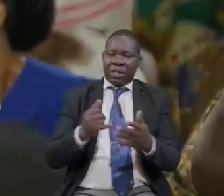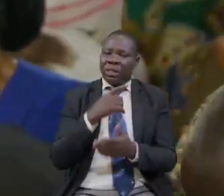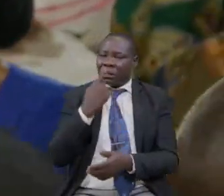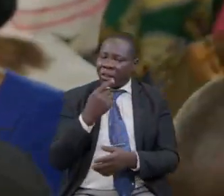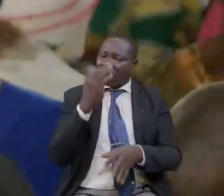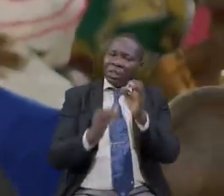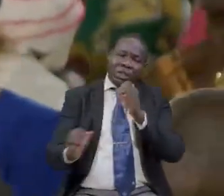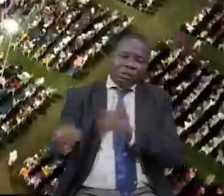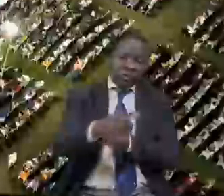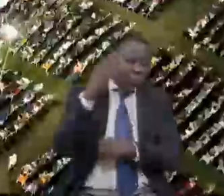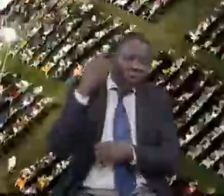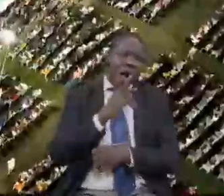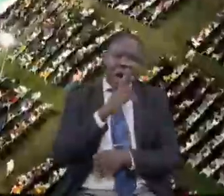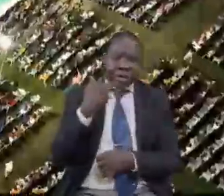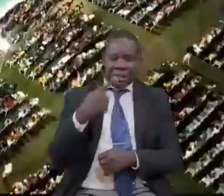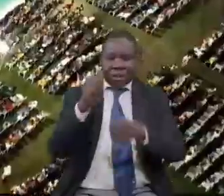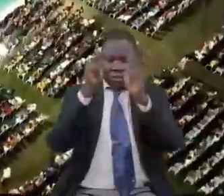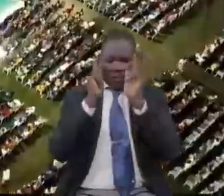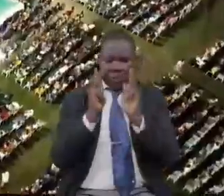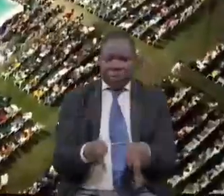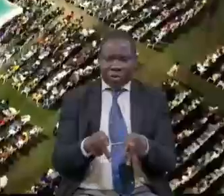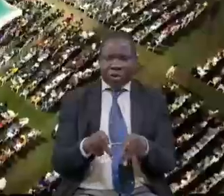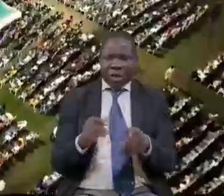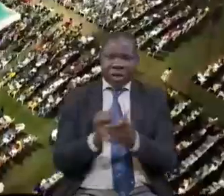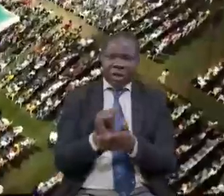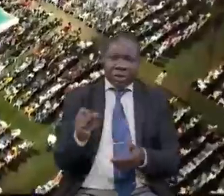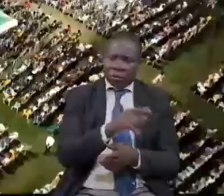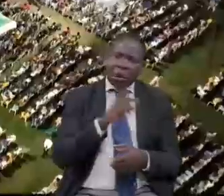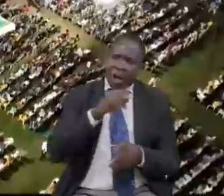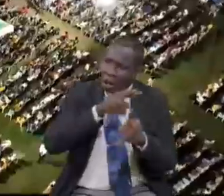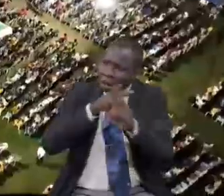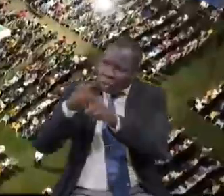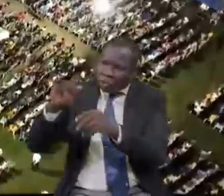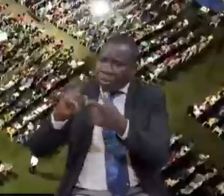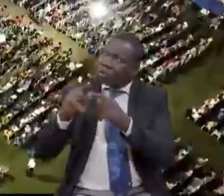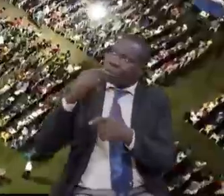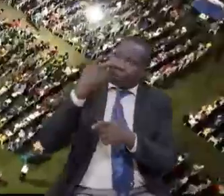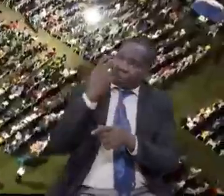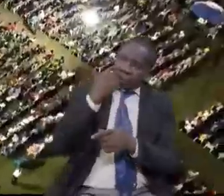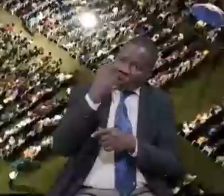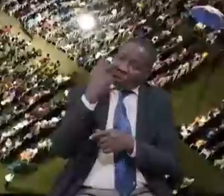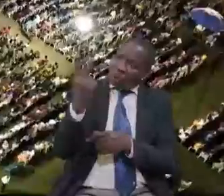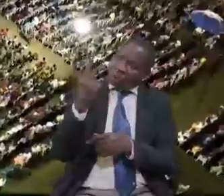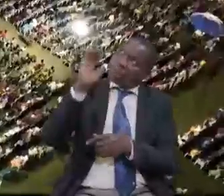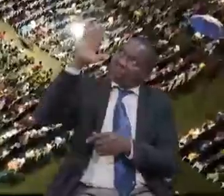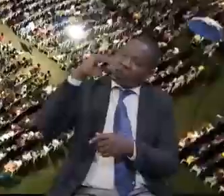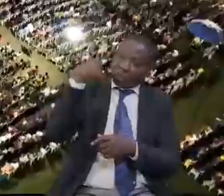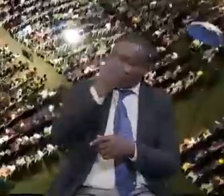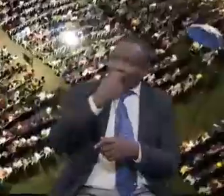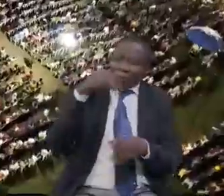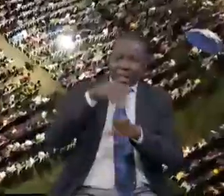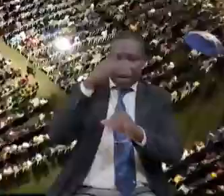person that you're looking to see his face eventually, won't you